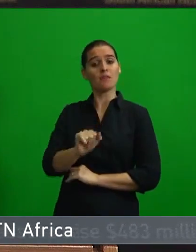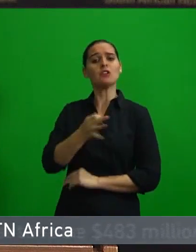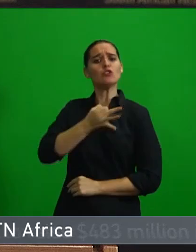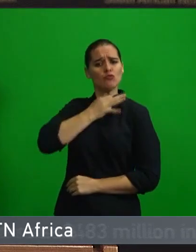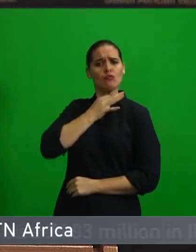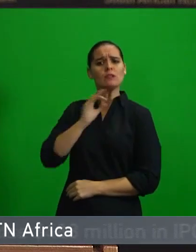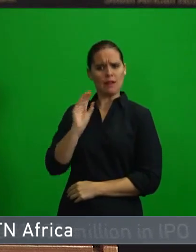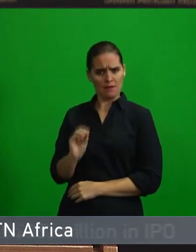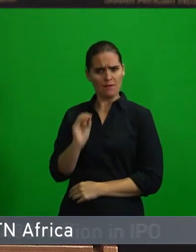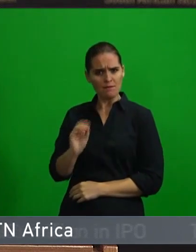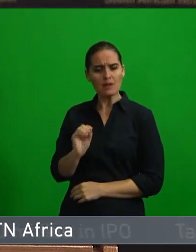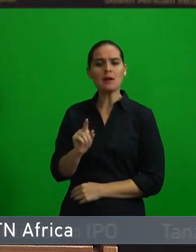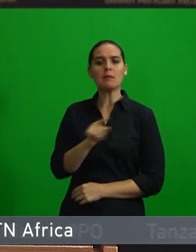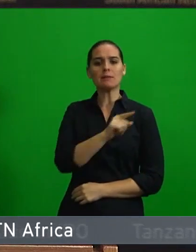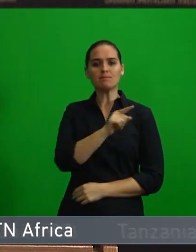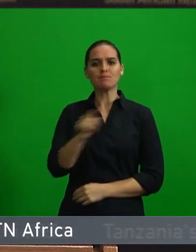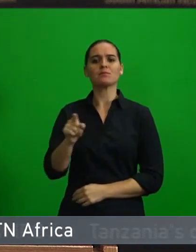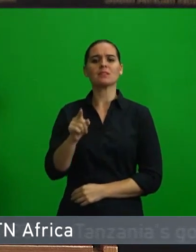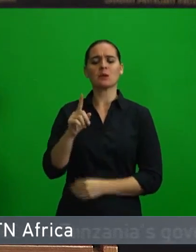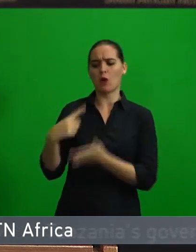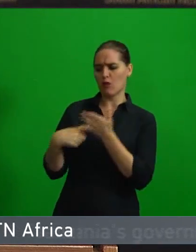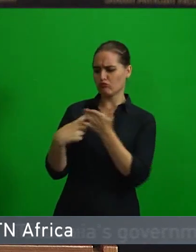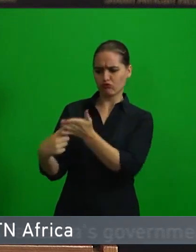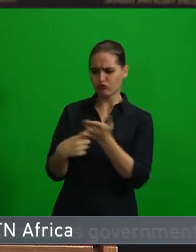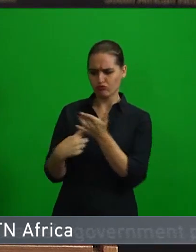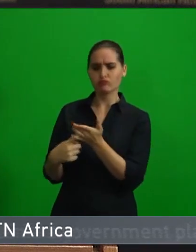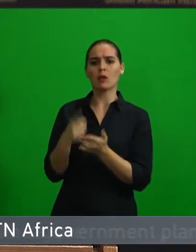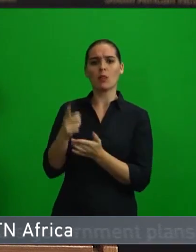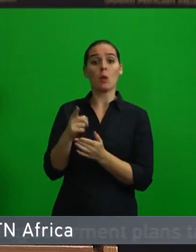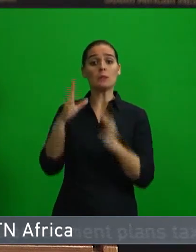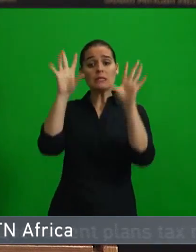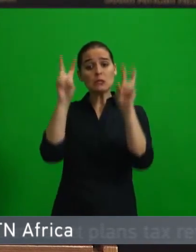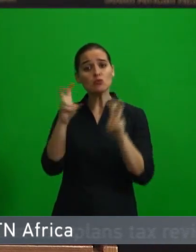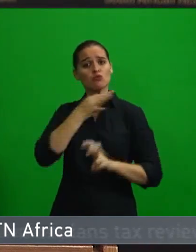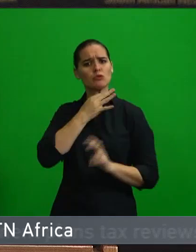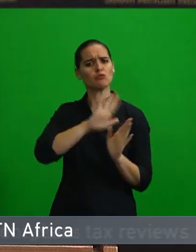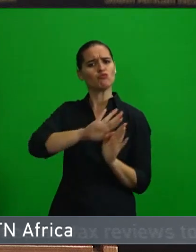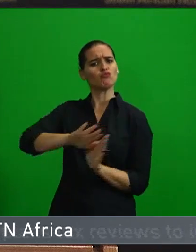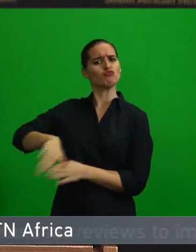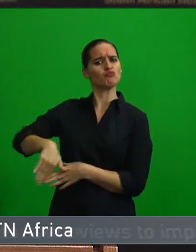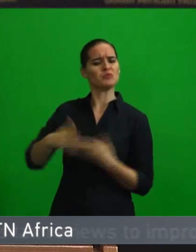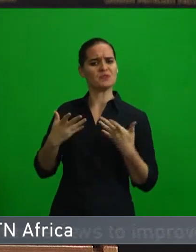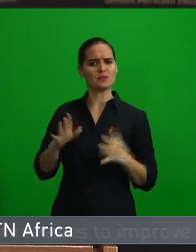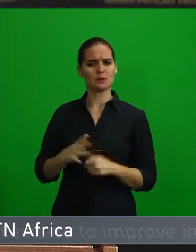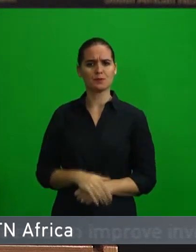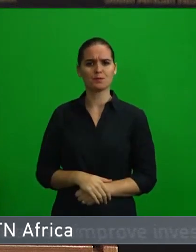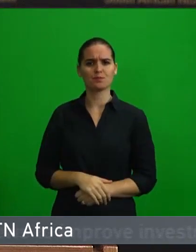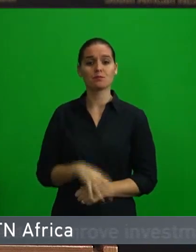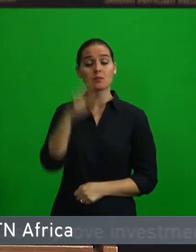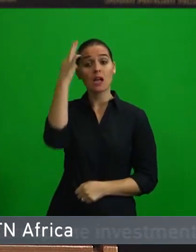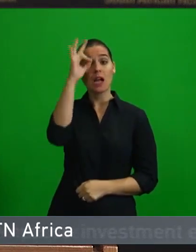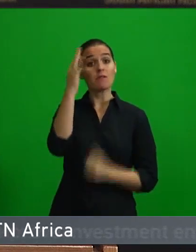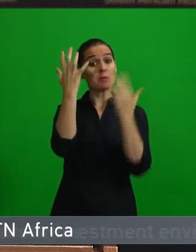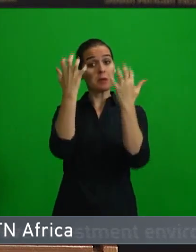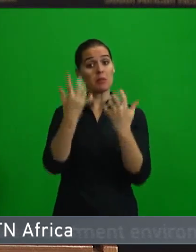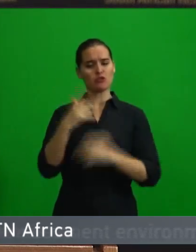that overshadowed the outlook in recent meetings have abated. The government budget was generally